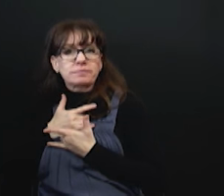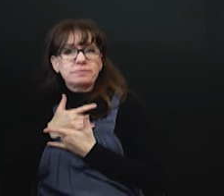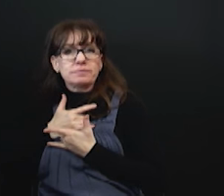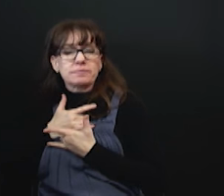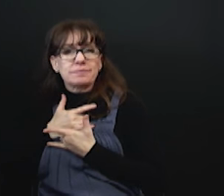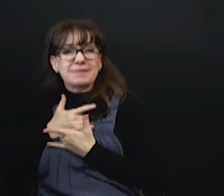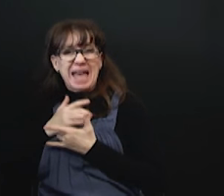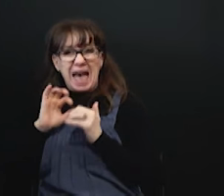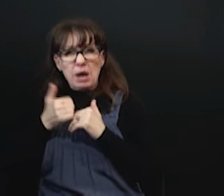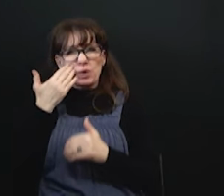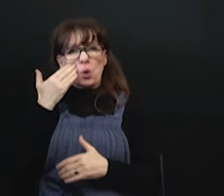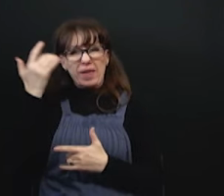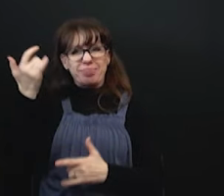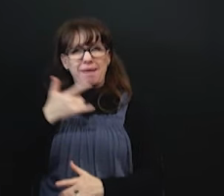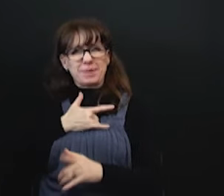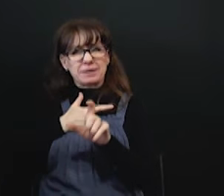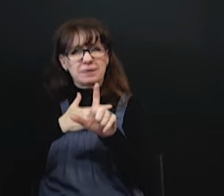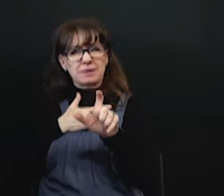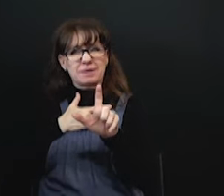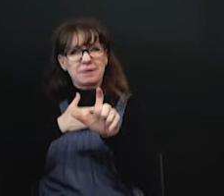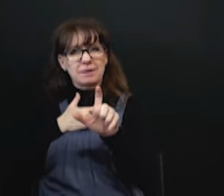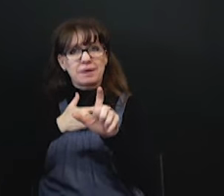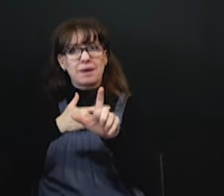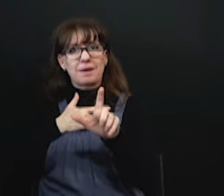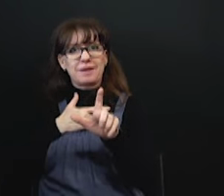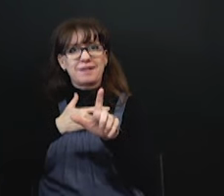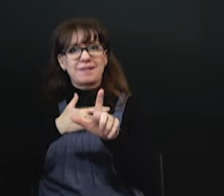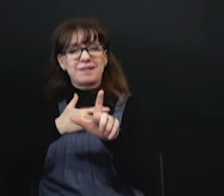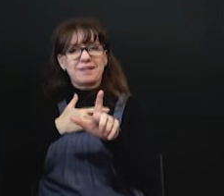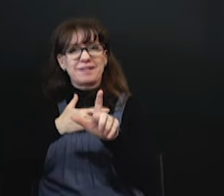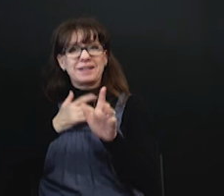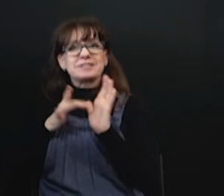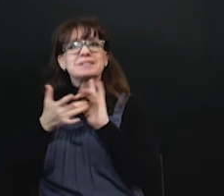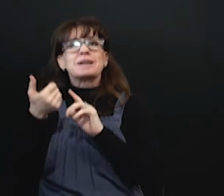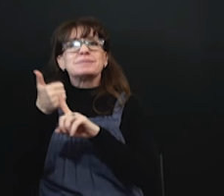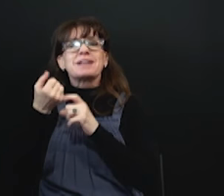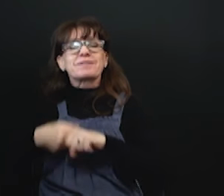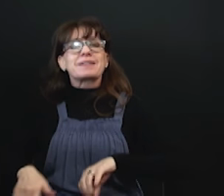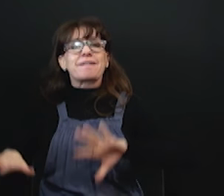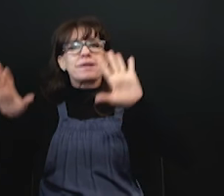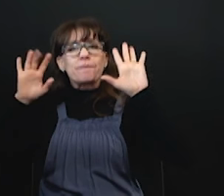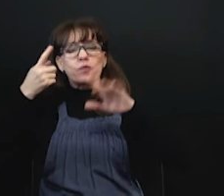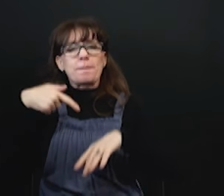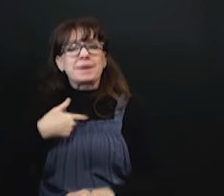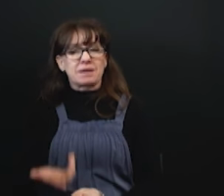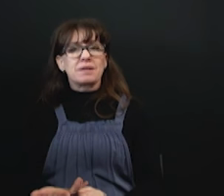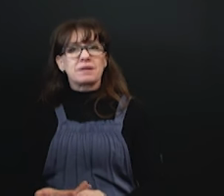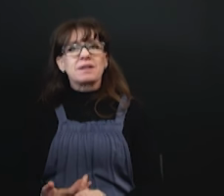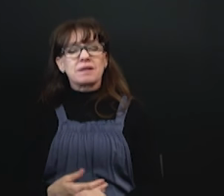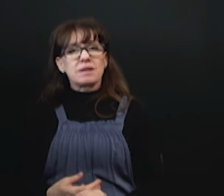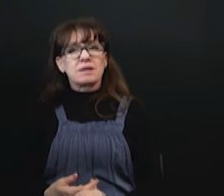And how do I know he loved me? He gave himself for me.